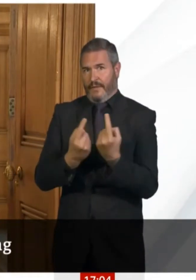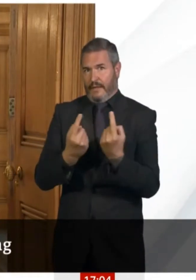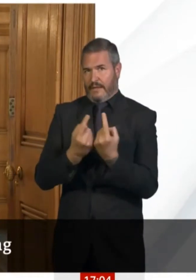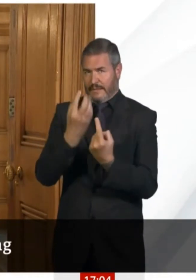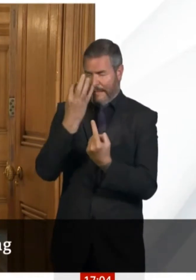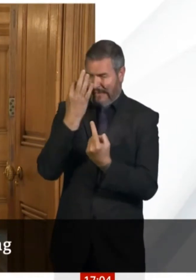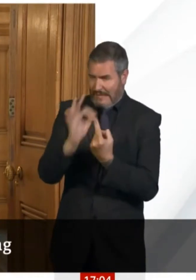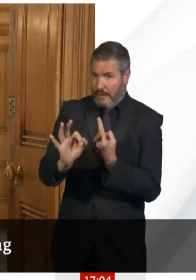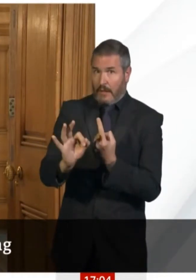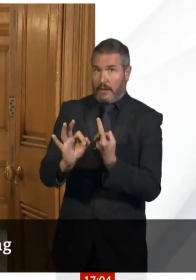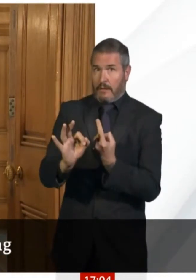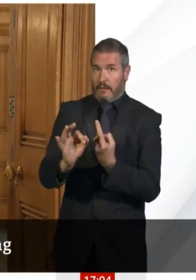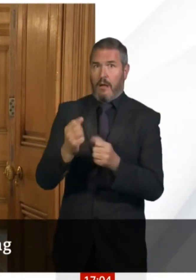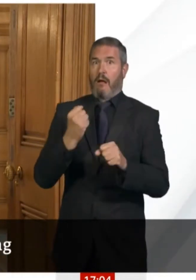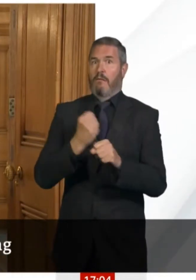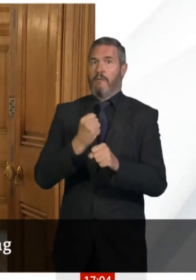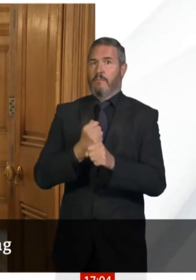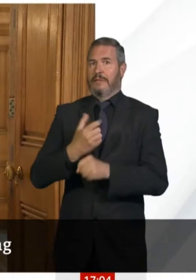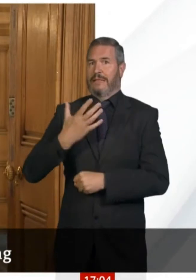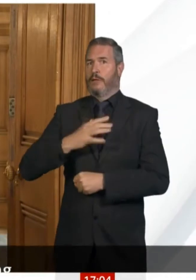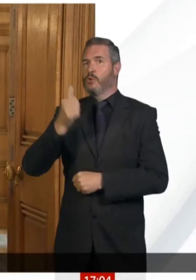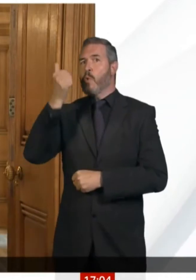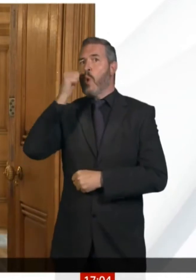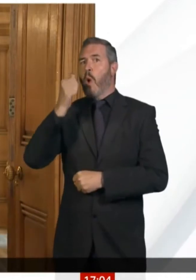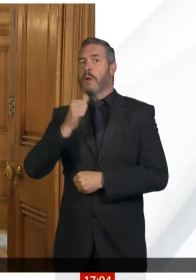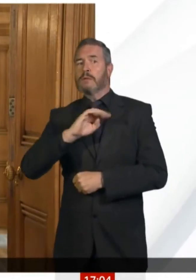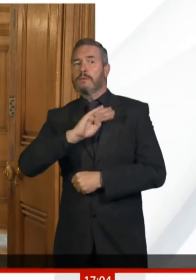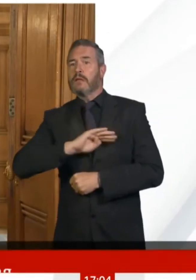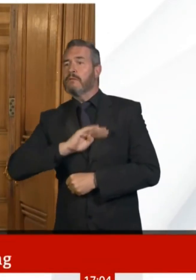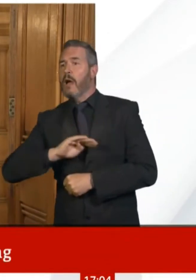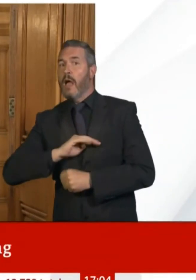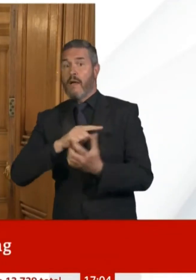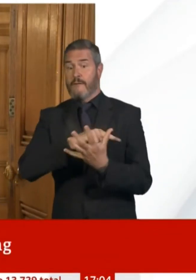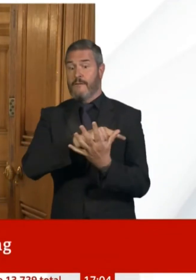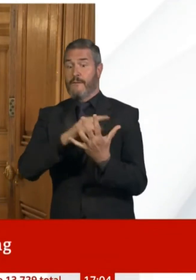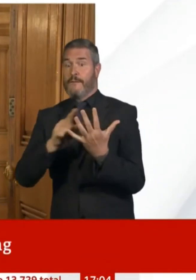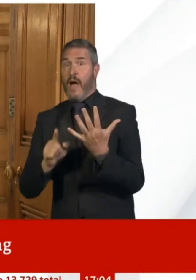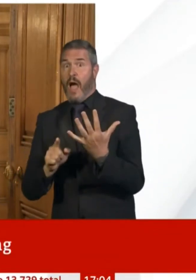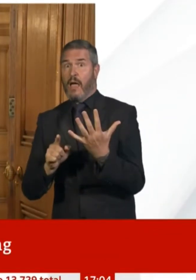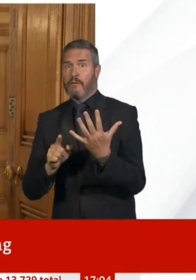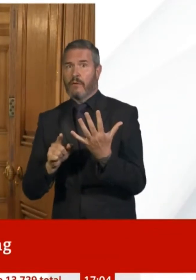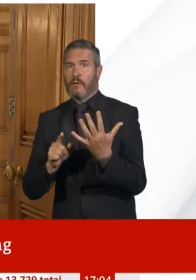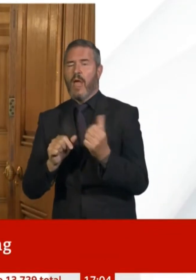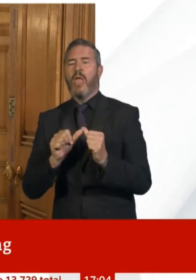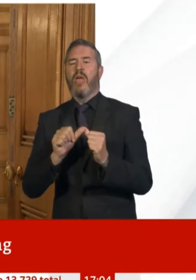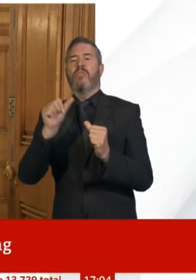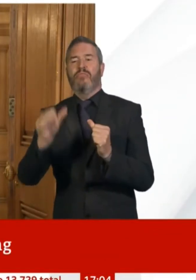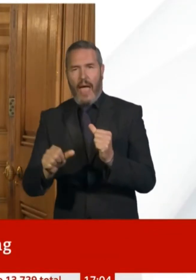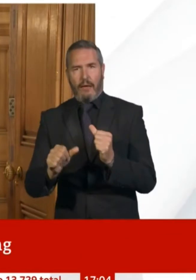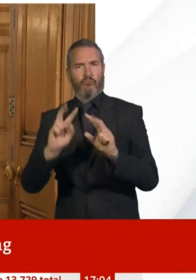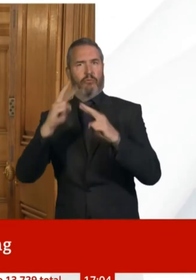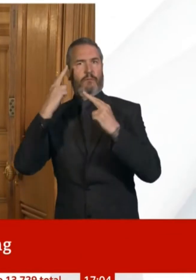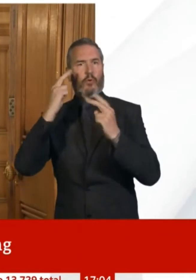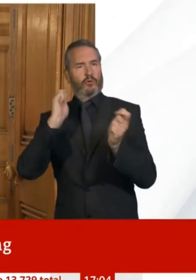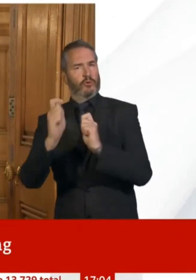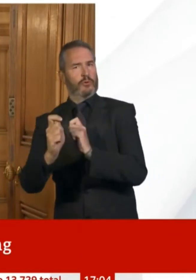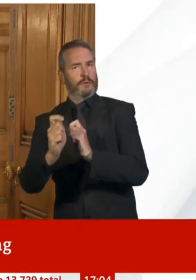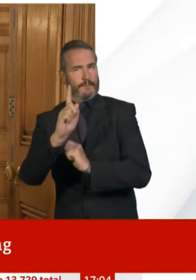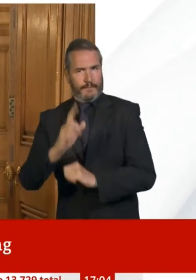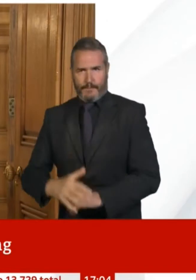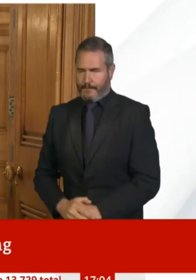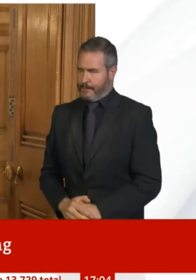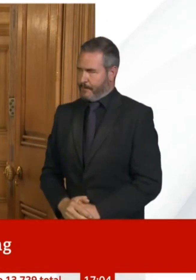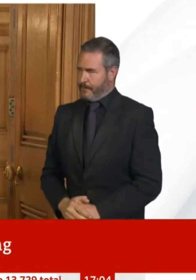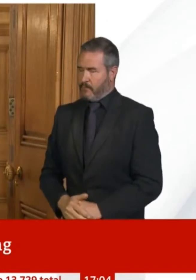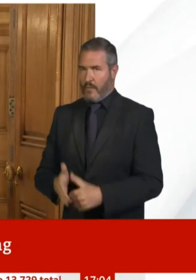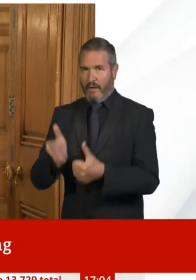the government will need to be satisfied of before we will consider it safe to adjust any of the current measures.